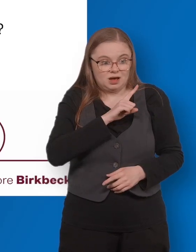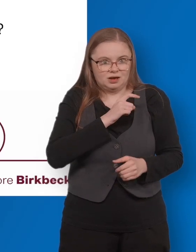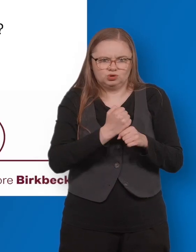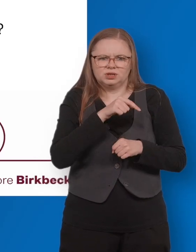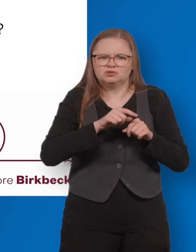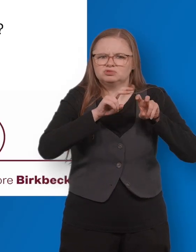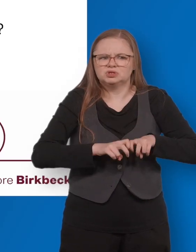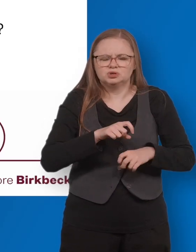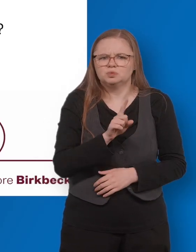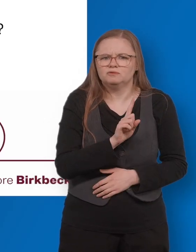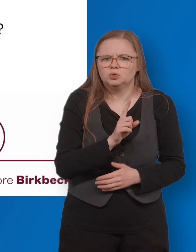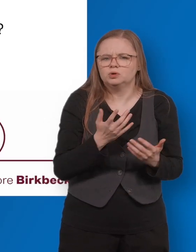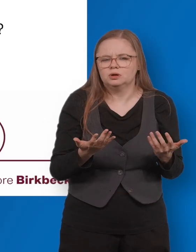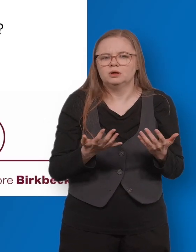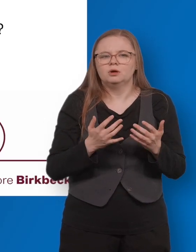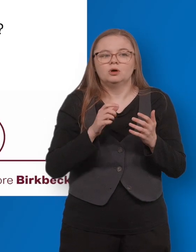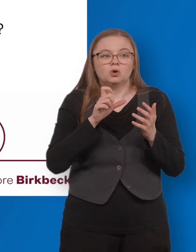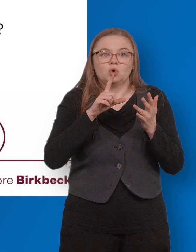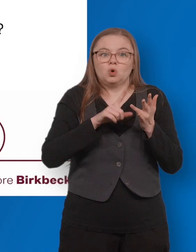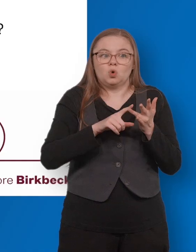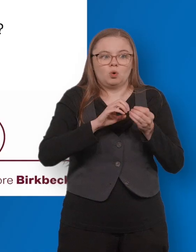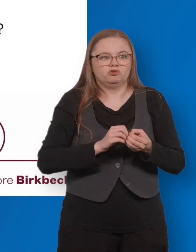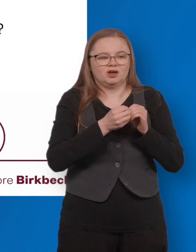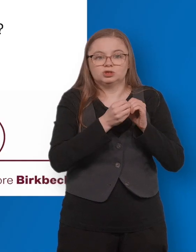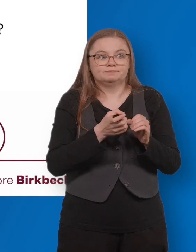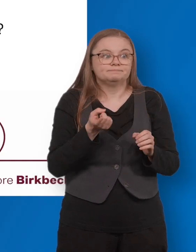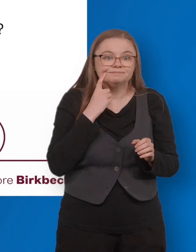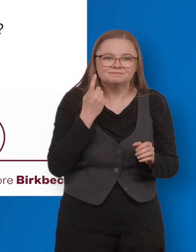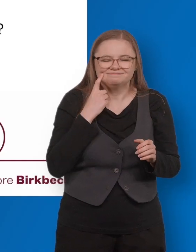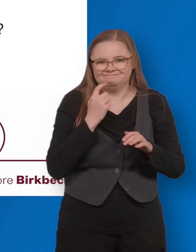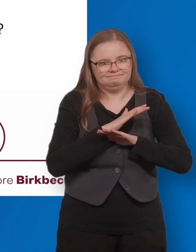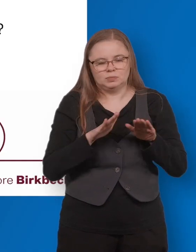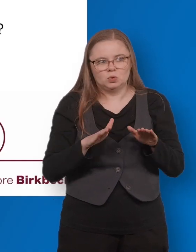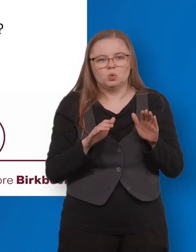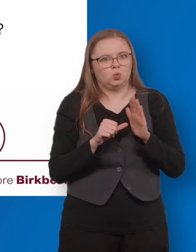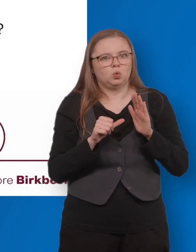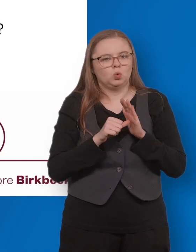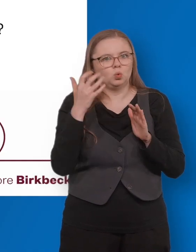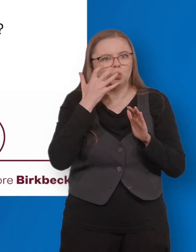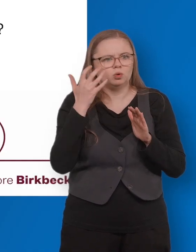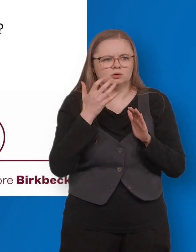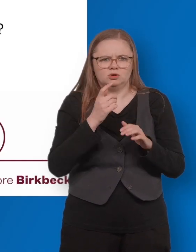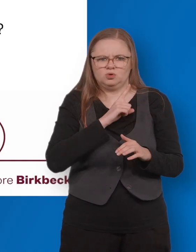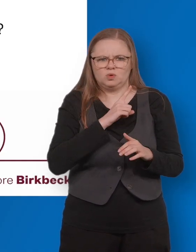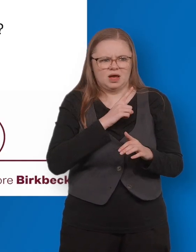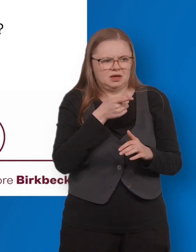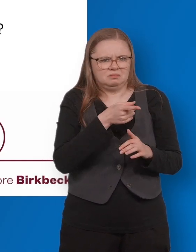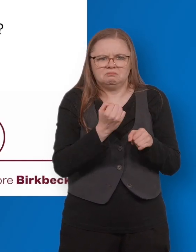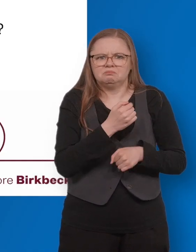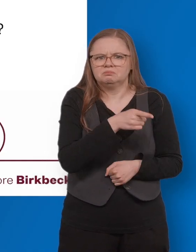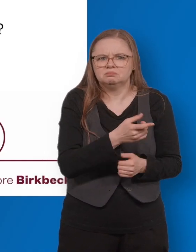right? Co-production is not easy. It's not for the faint-hearted. So why are we doing it? What are